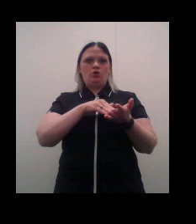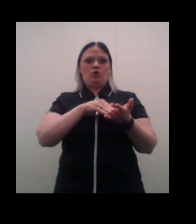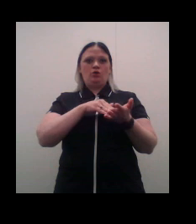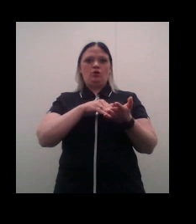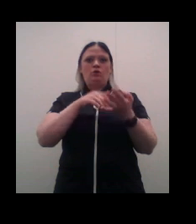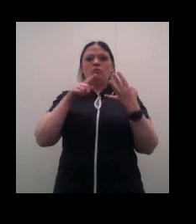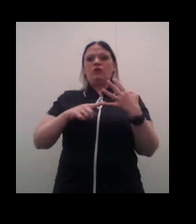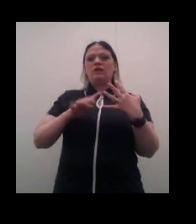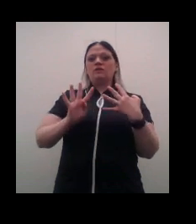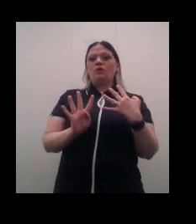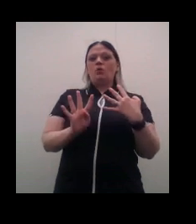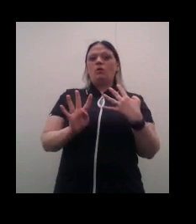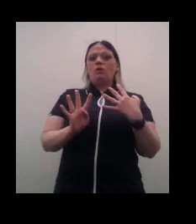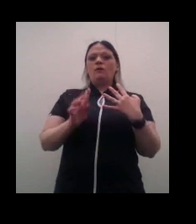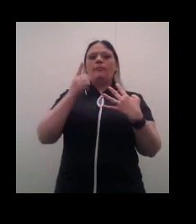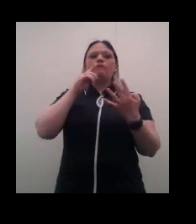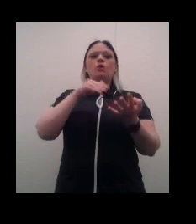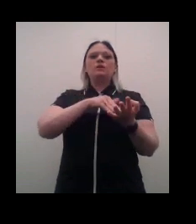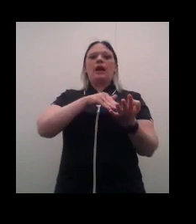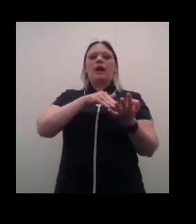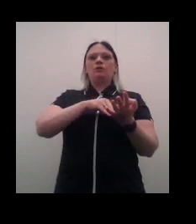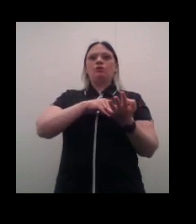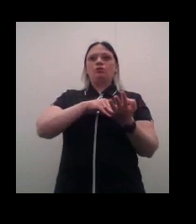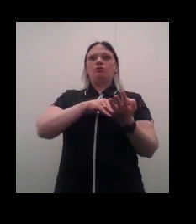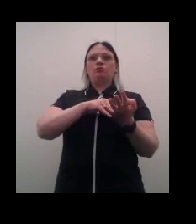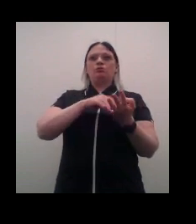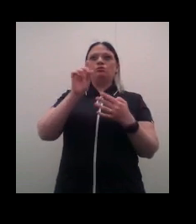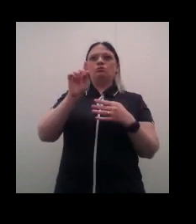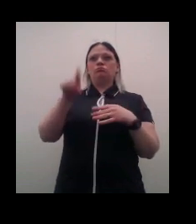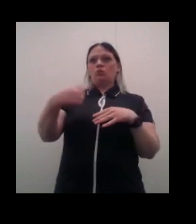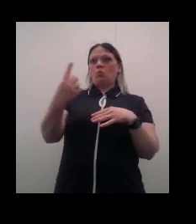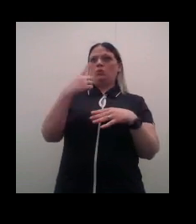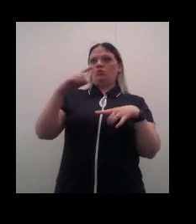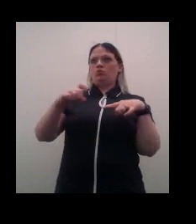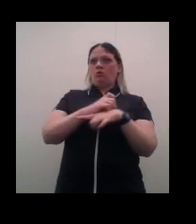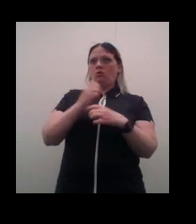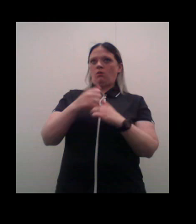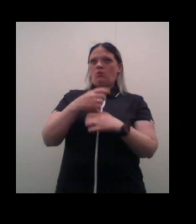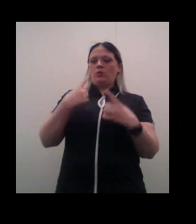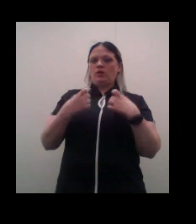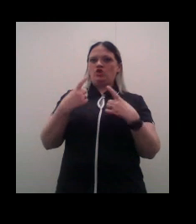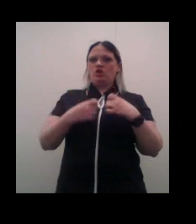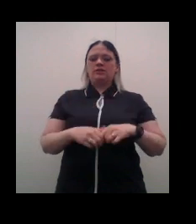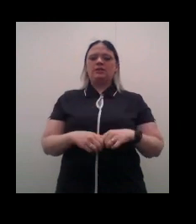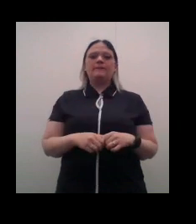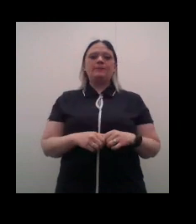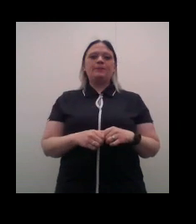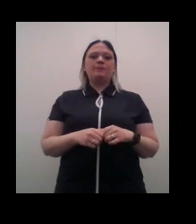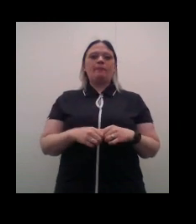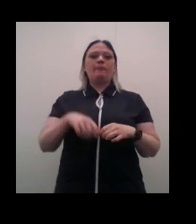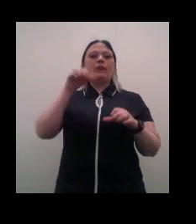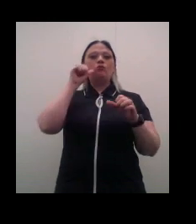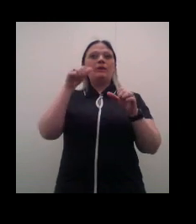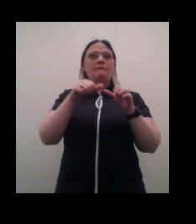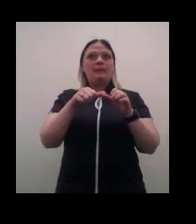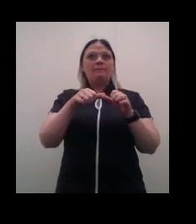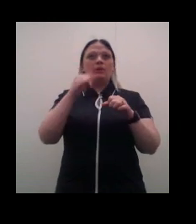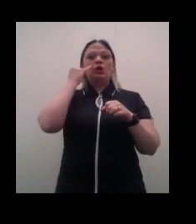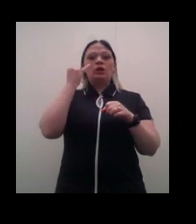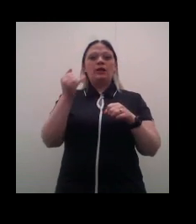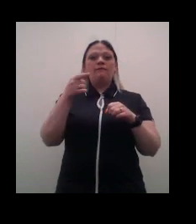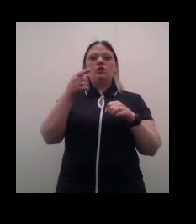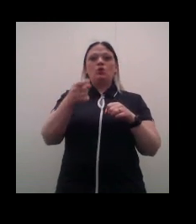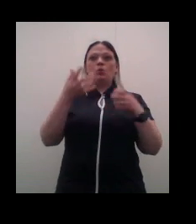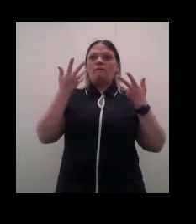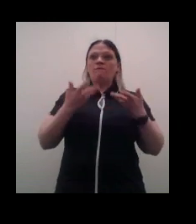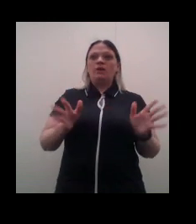And option 4 is for healthcare providers to call us with questions. So remember, if you are tested